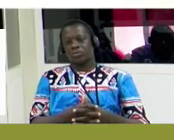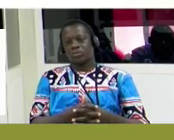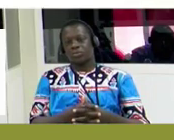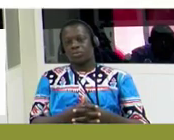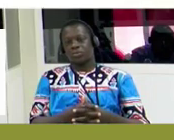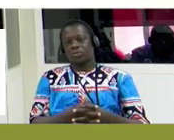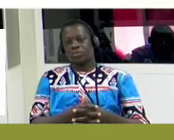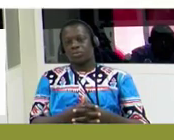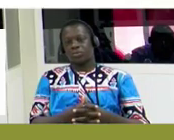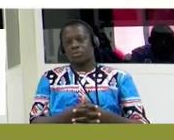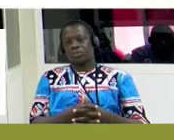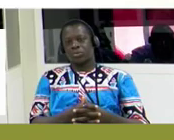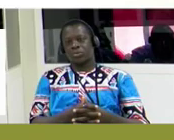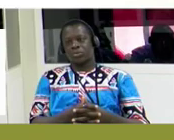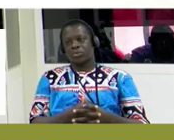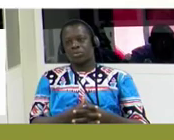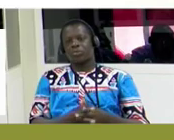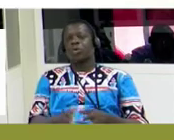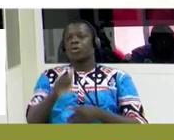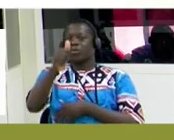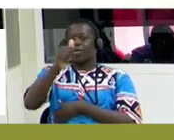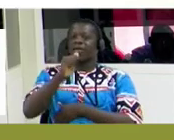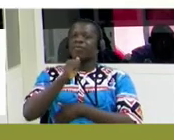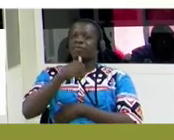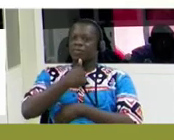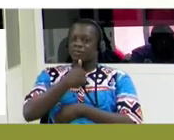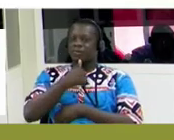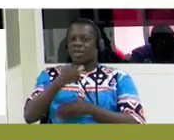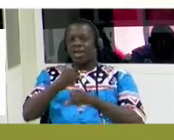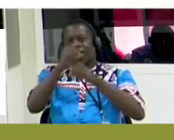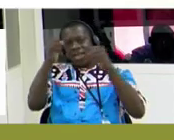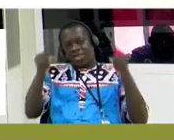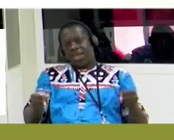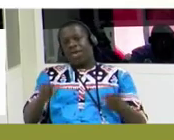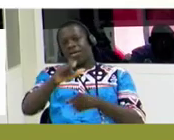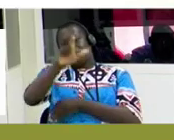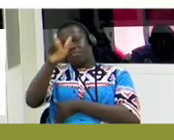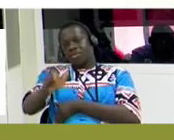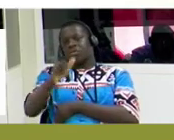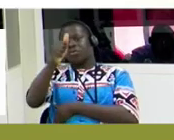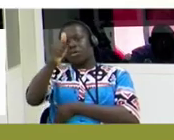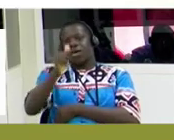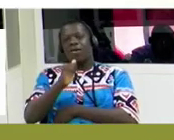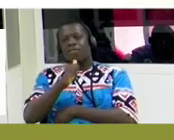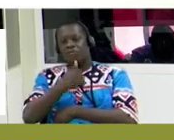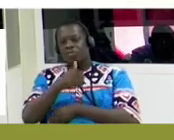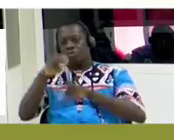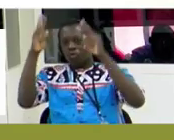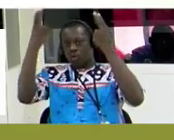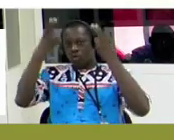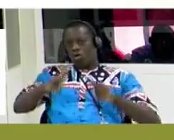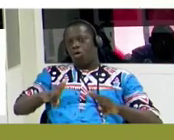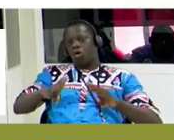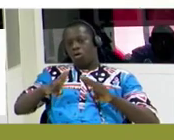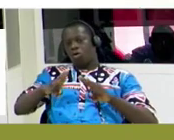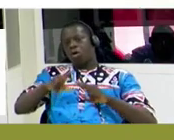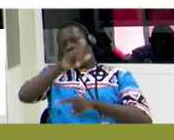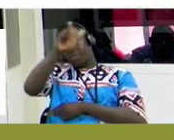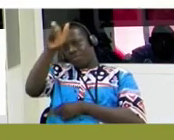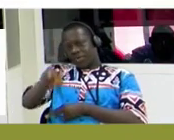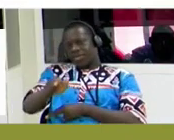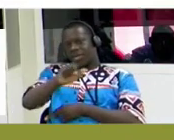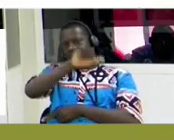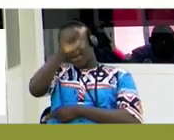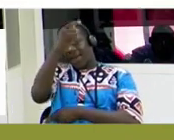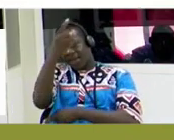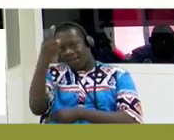Good afternoon, Chairman. Good afternoon, the commissioners and the legal counsels. And everybody present